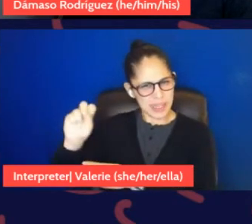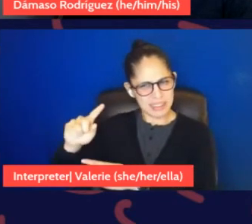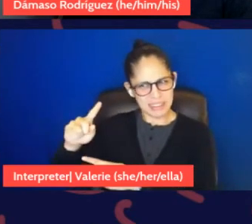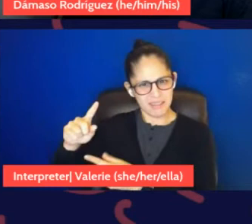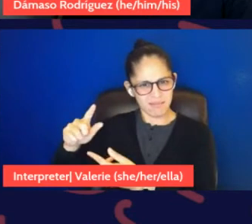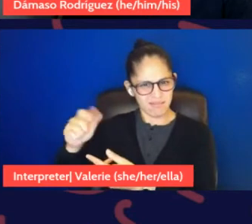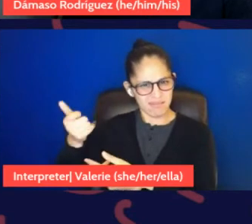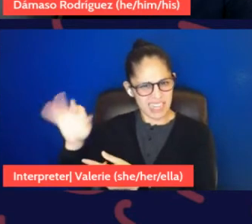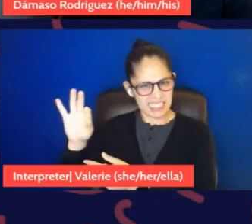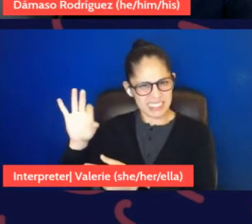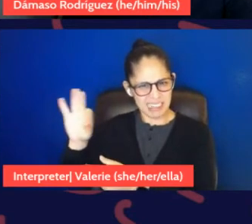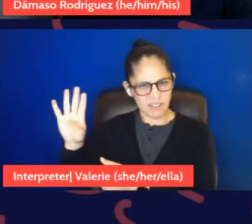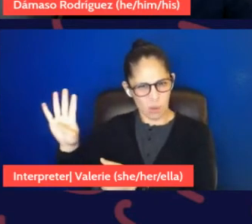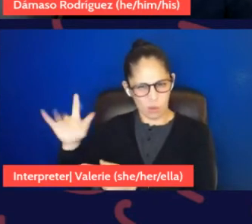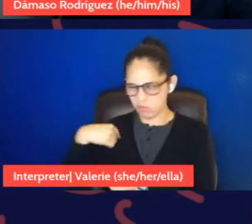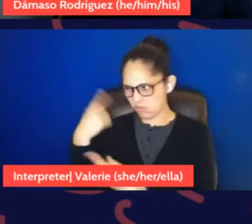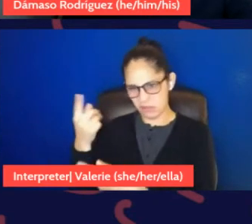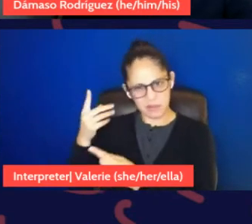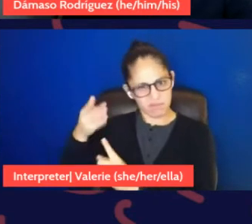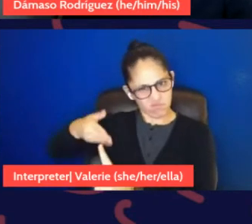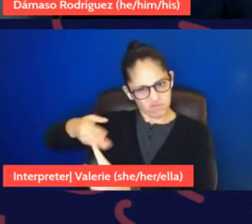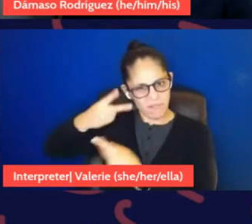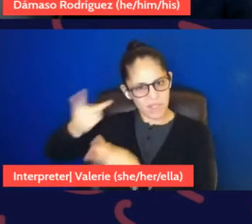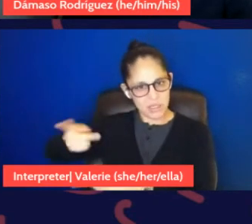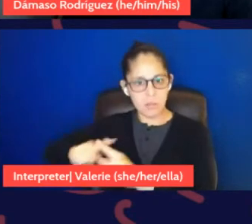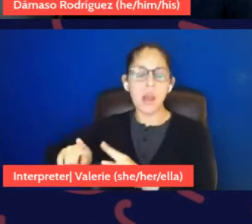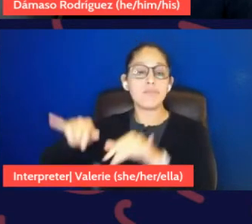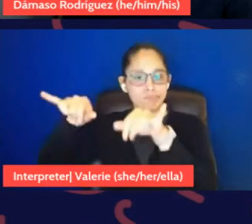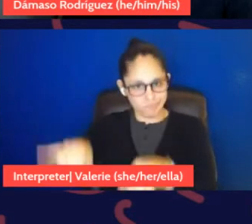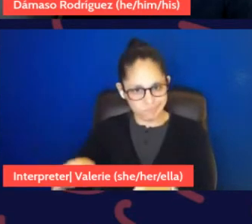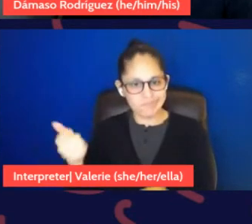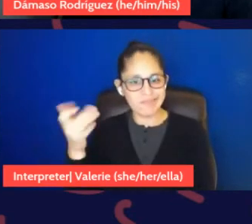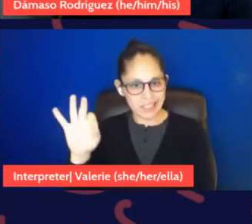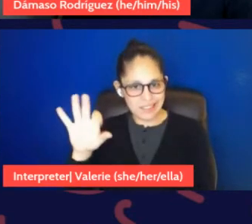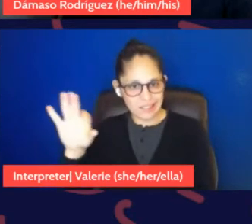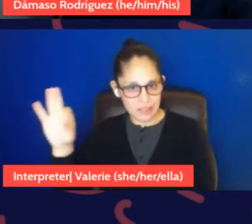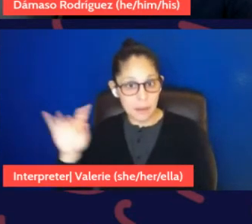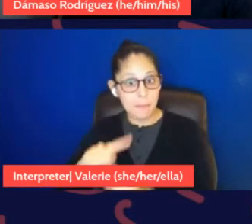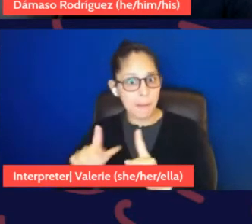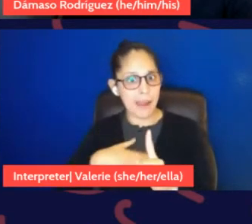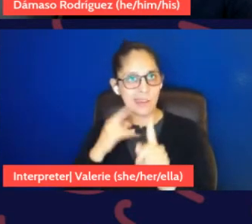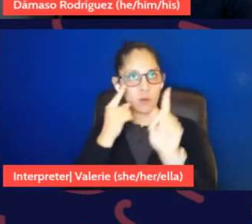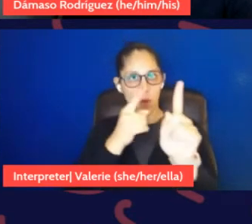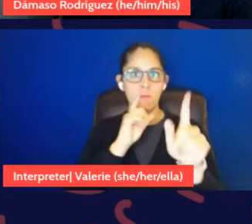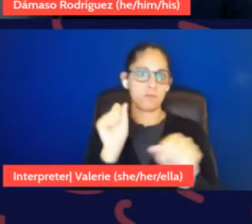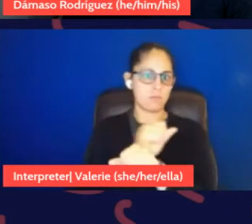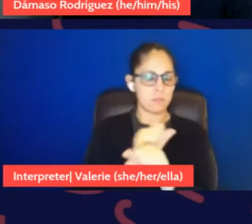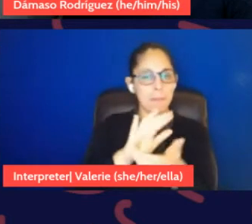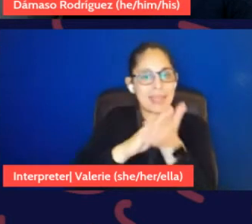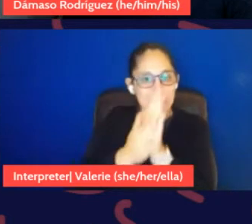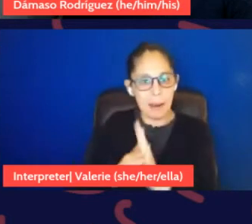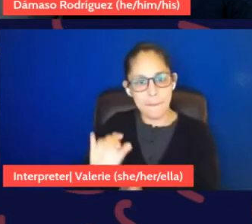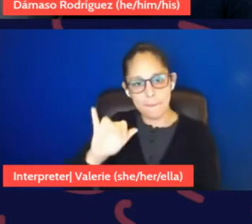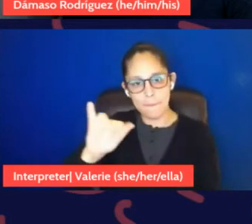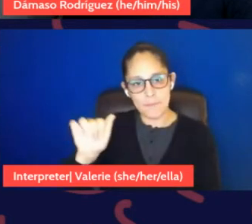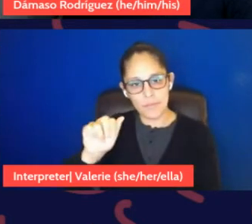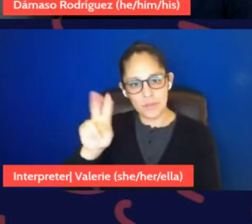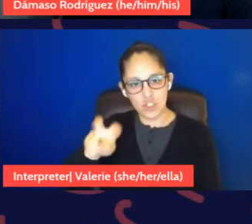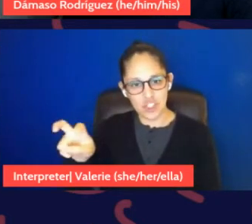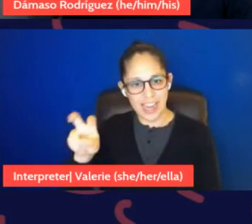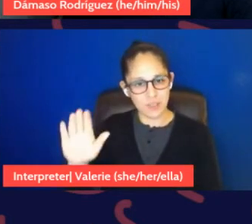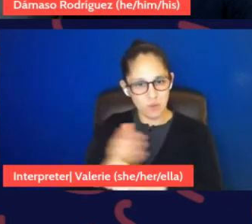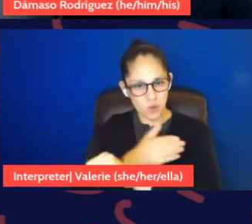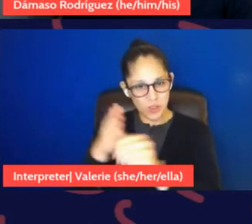was only my pursuit of becoming a contemporary and also a jazz musician too. So even though I started